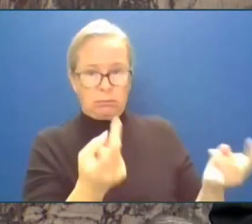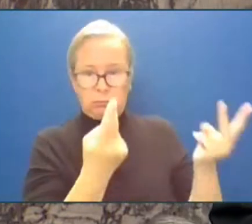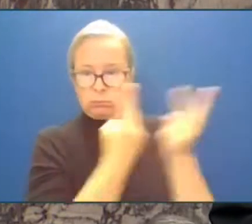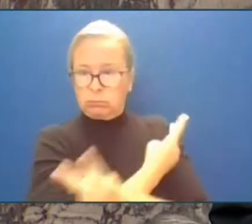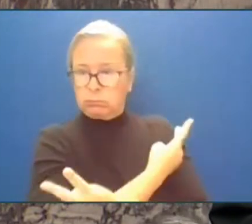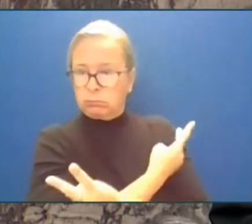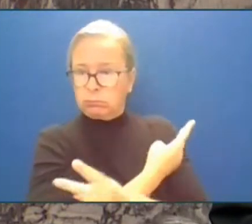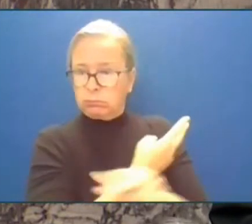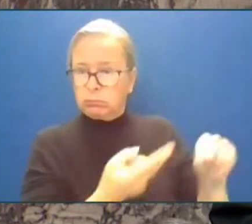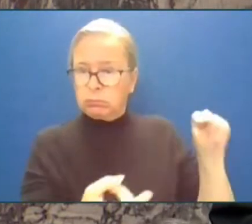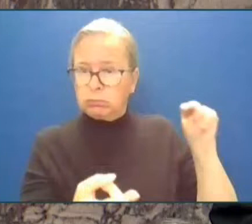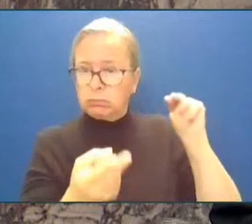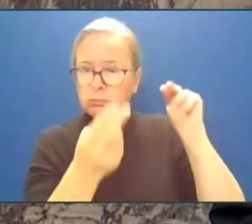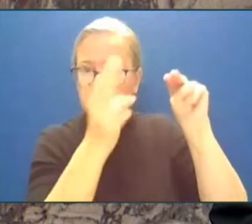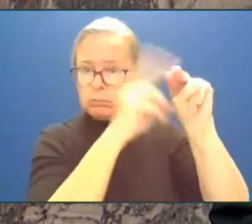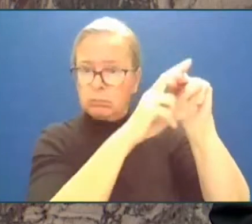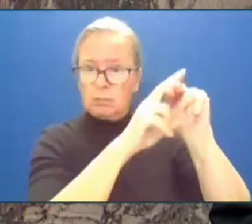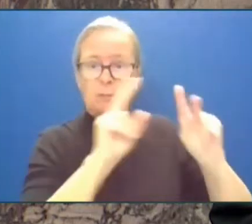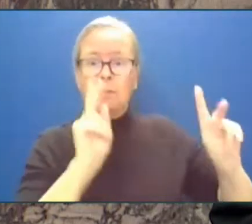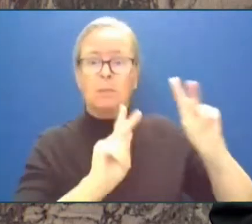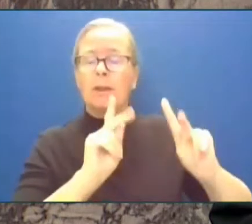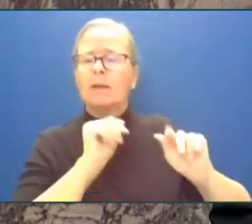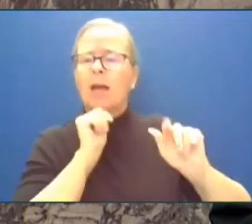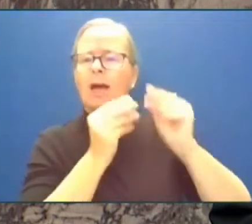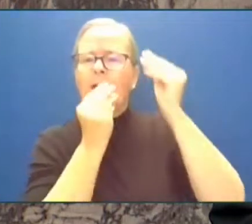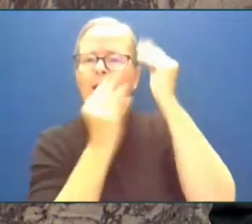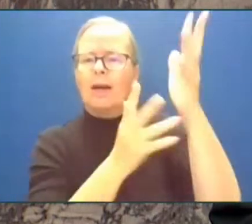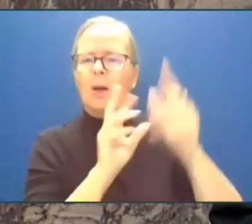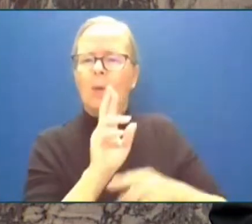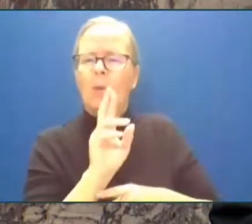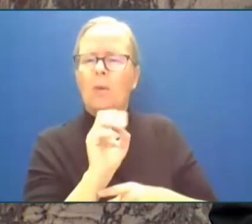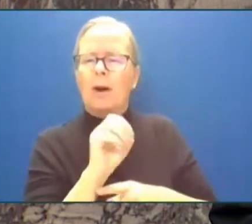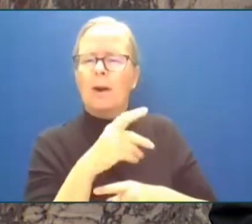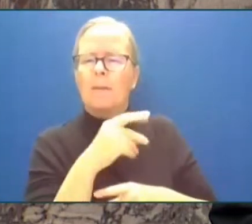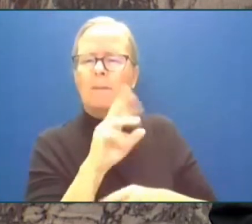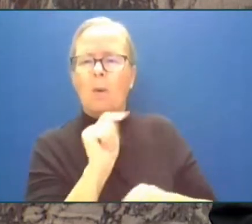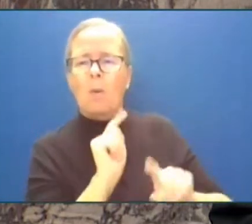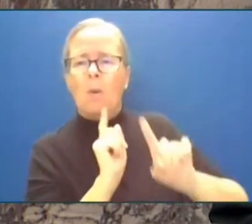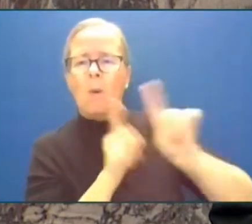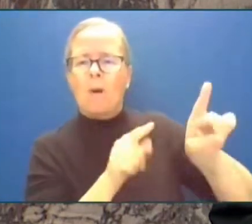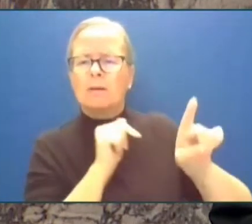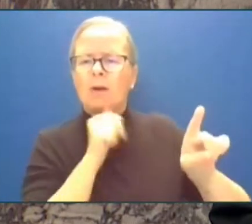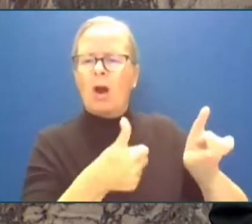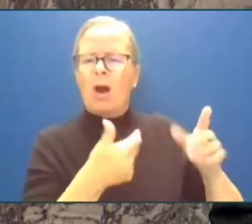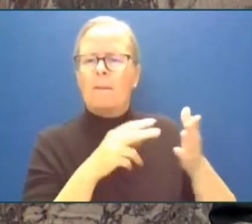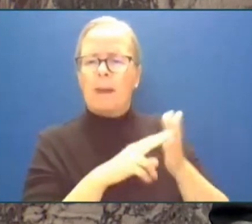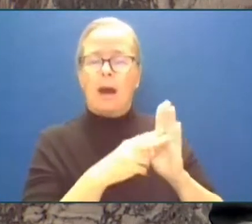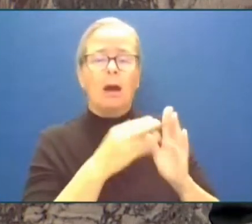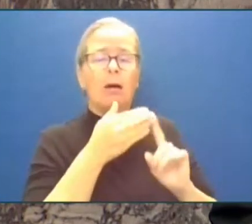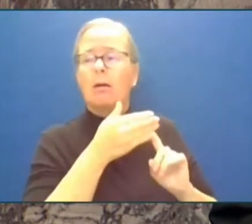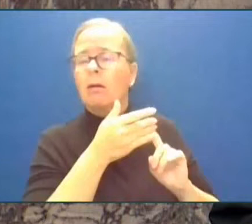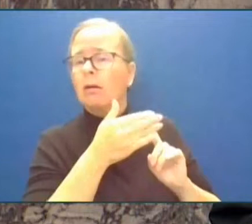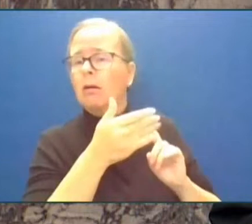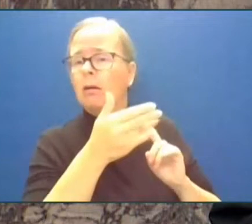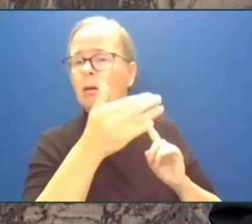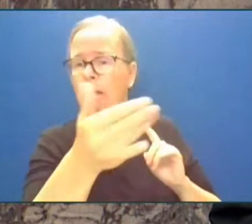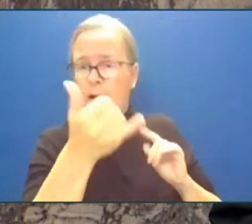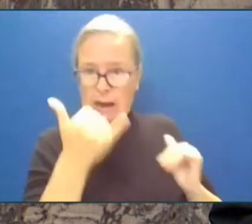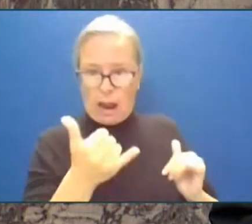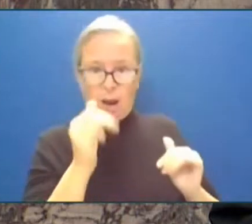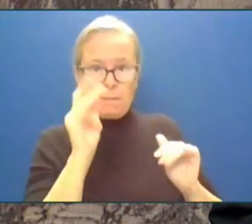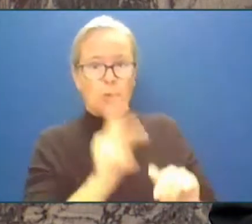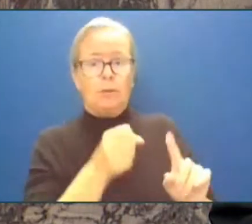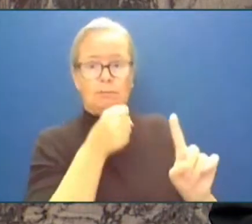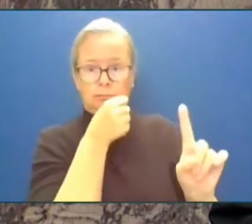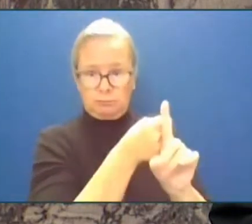We had a stabbing last year and the person was released within 24 hours. End quote. It's not us that are bringing these concerns to this